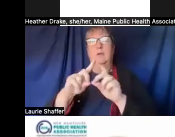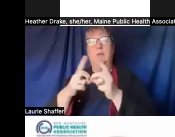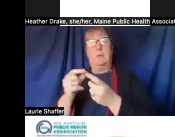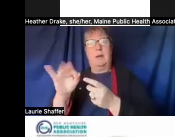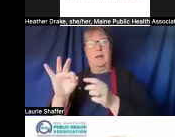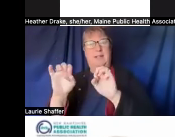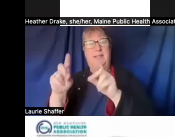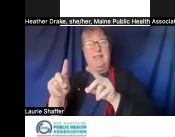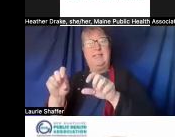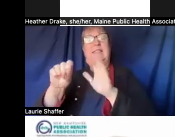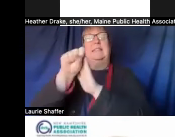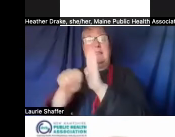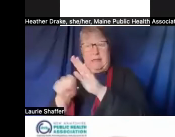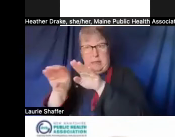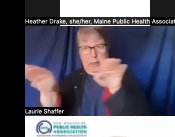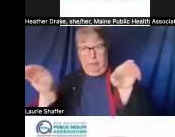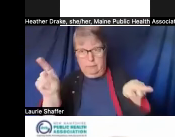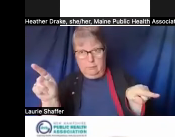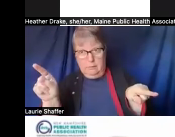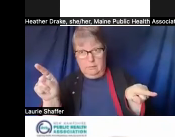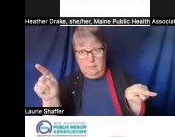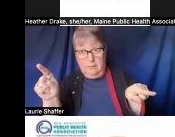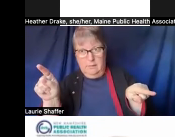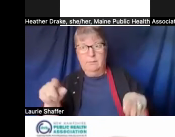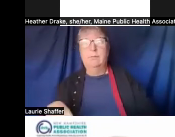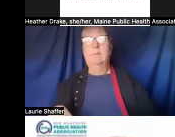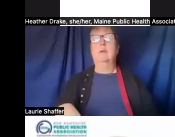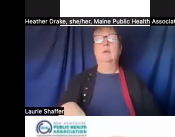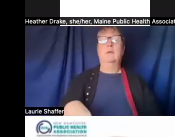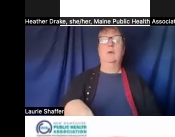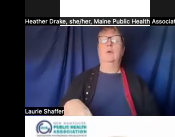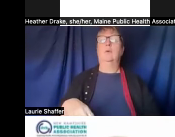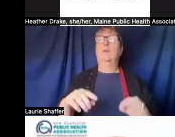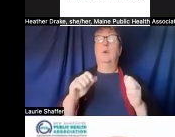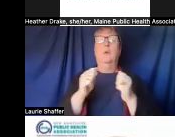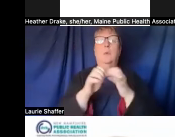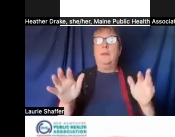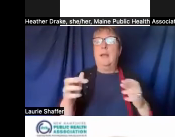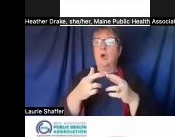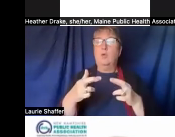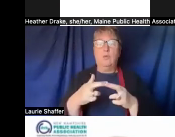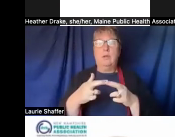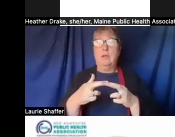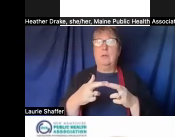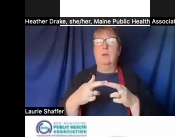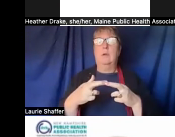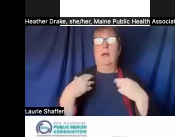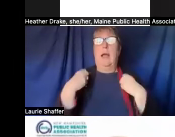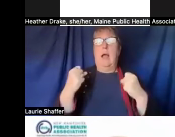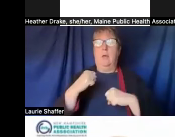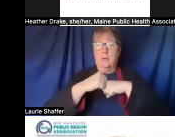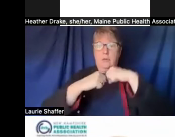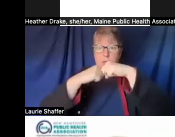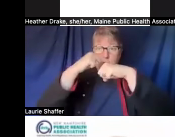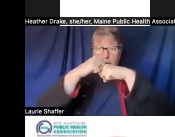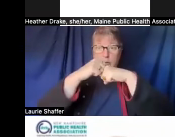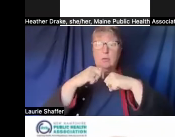in the absence of a regional public health structure or a county structure, the health officer really is an